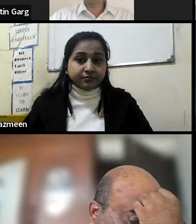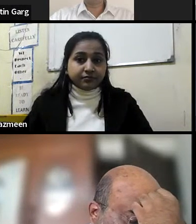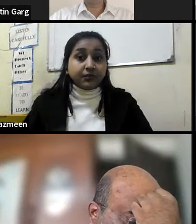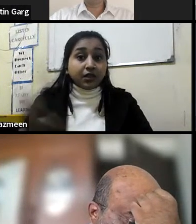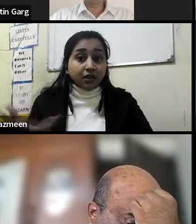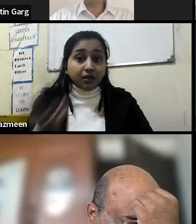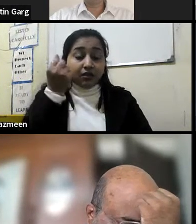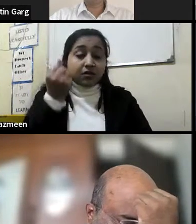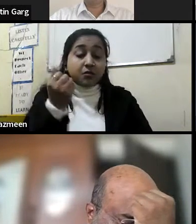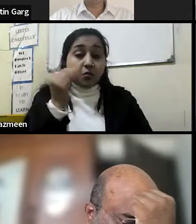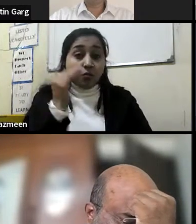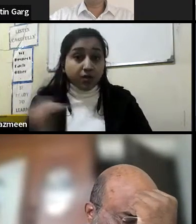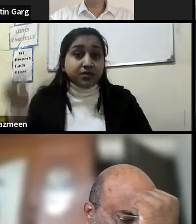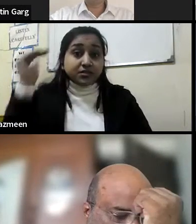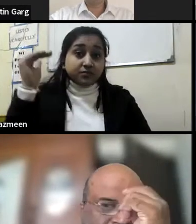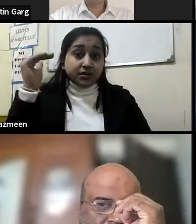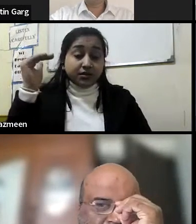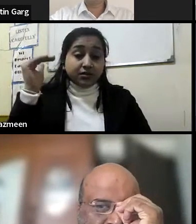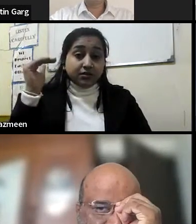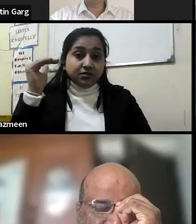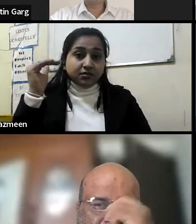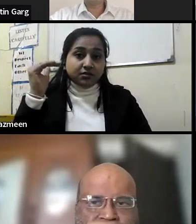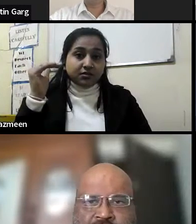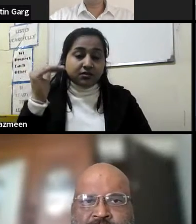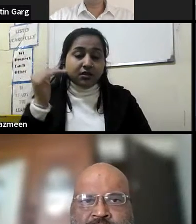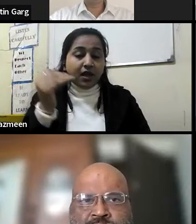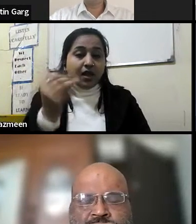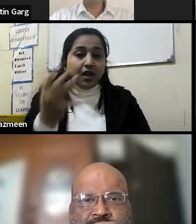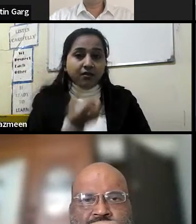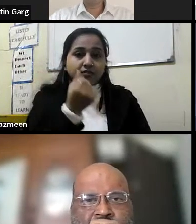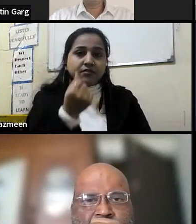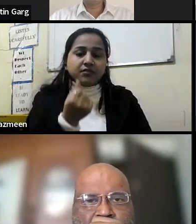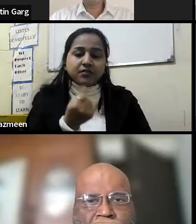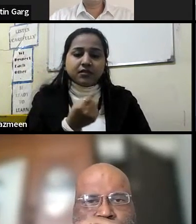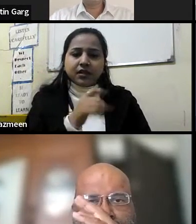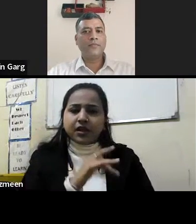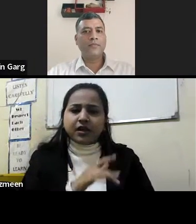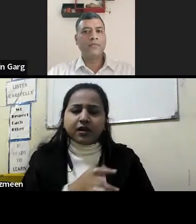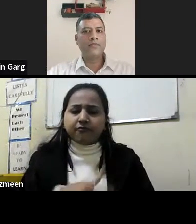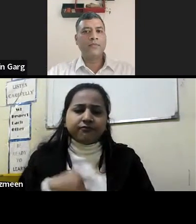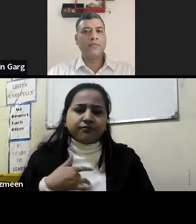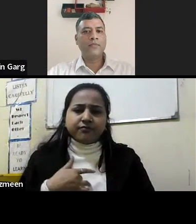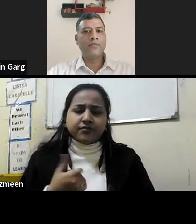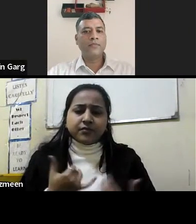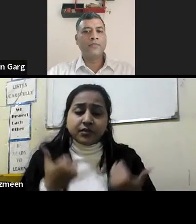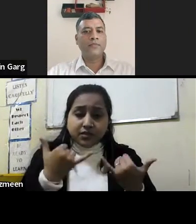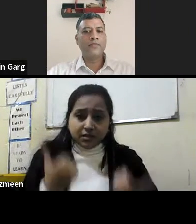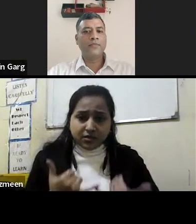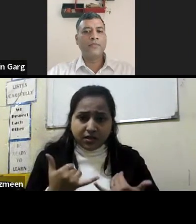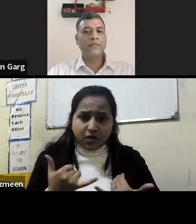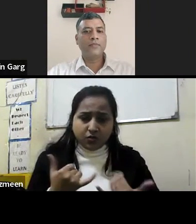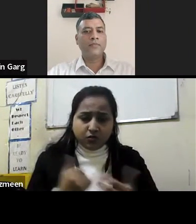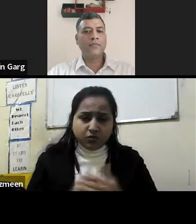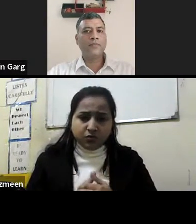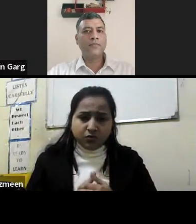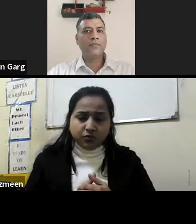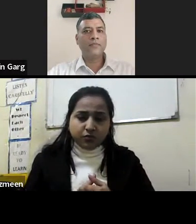much better facilities. But even in remote areas, I feel and now increasingly